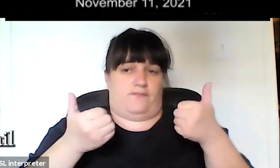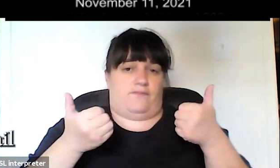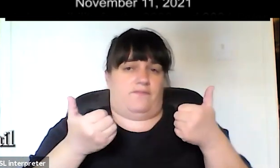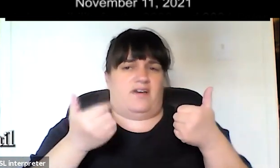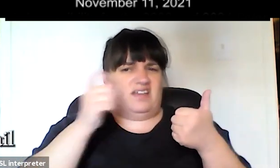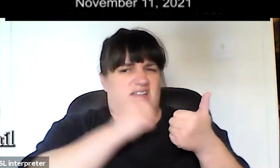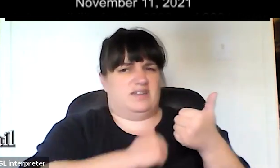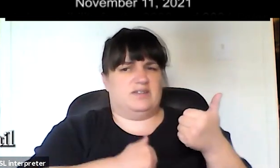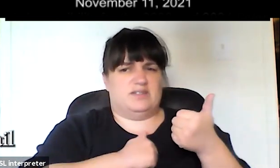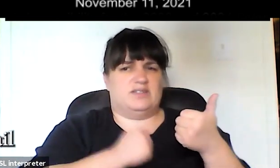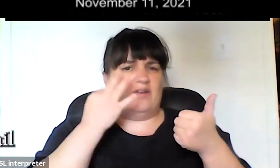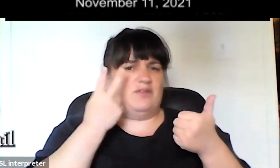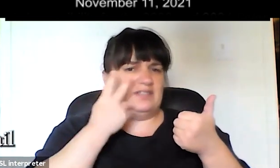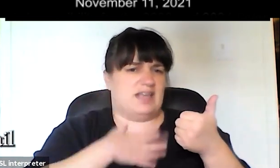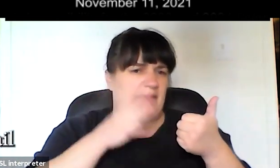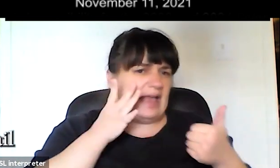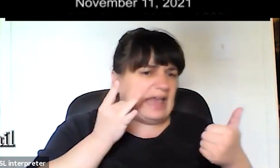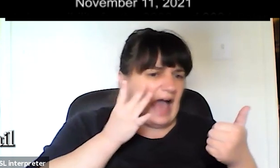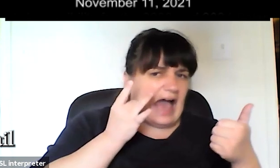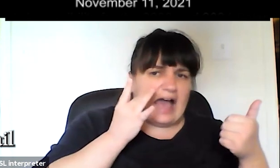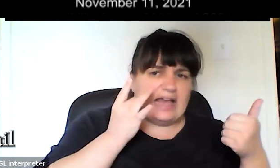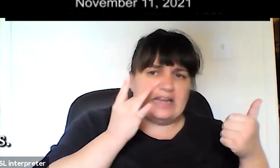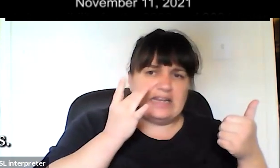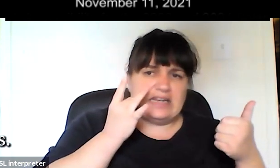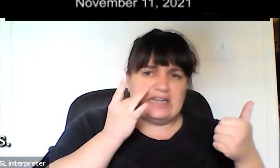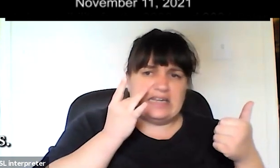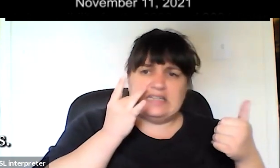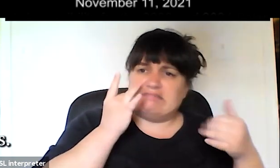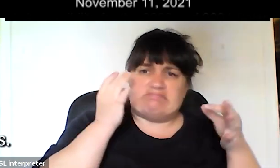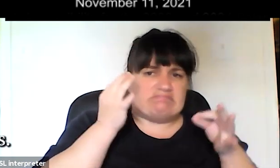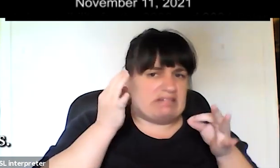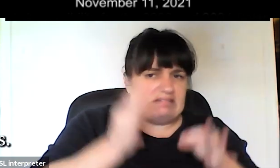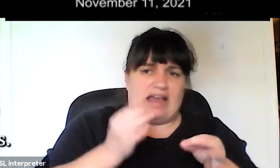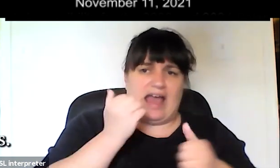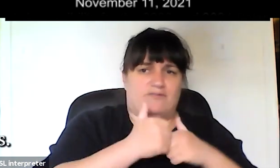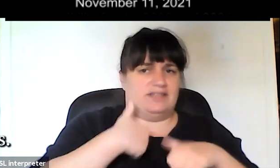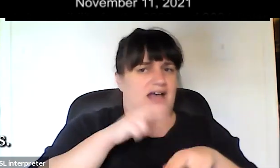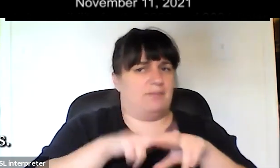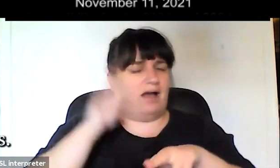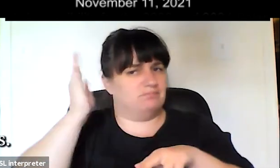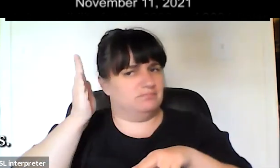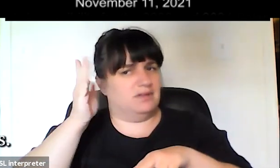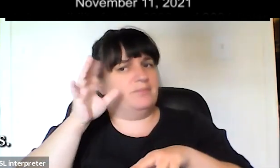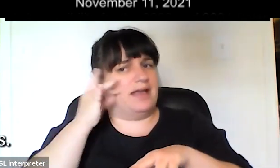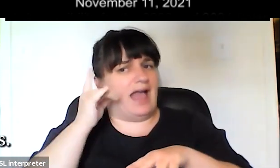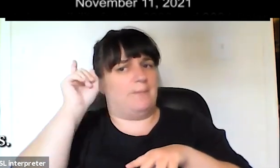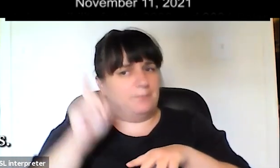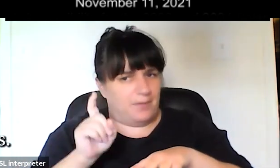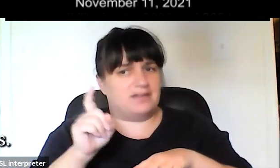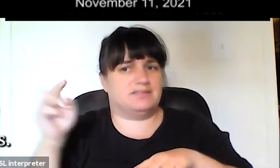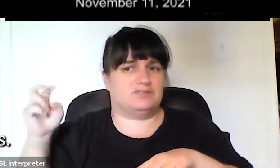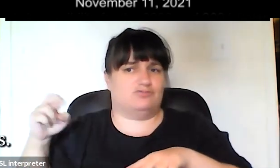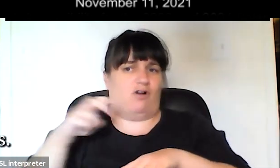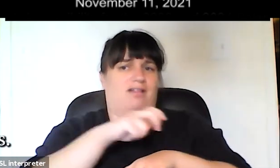have to apologize if anyone's seeing my cat. My cat, no fail, every time I sit down to give a talk, must come across my